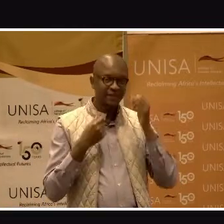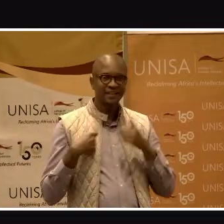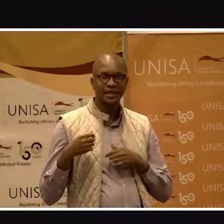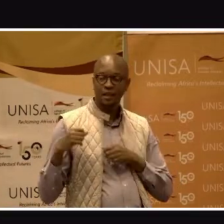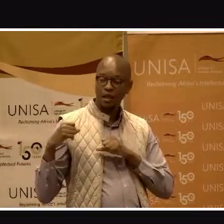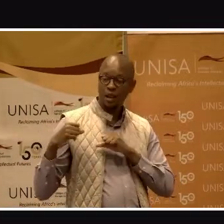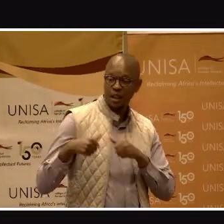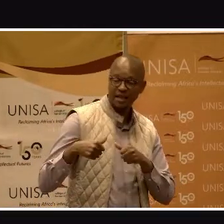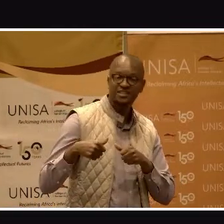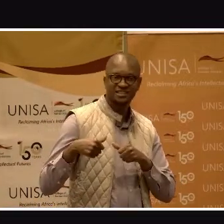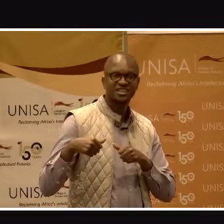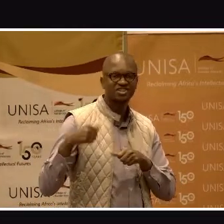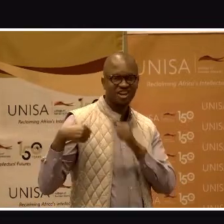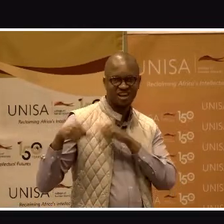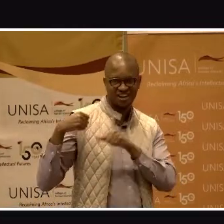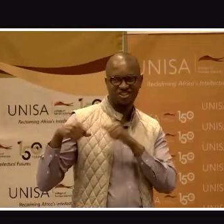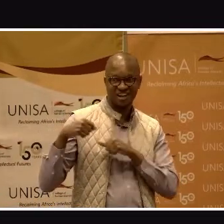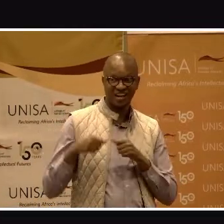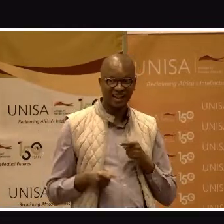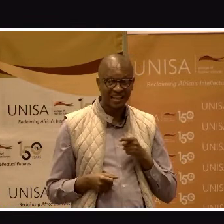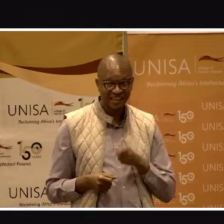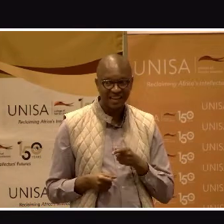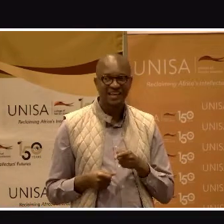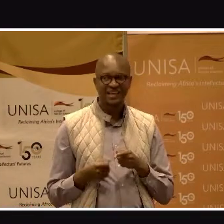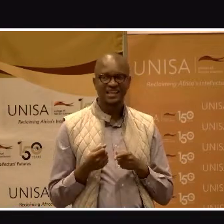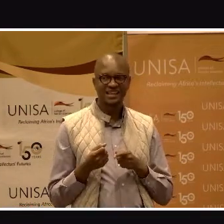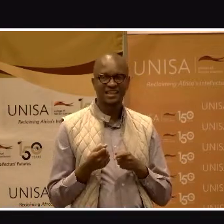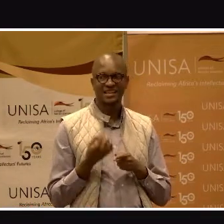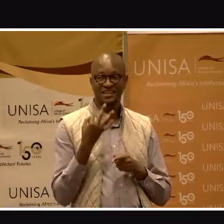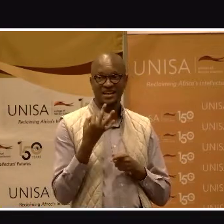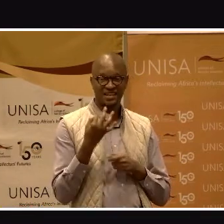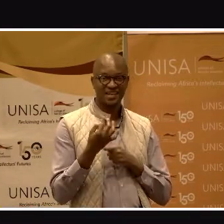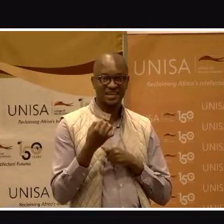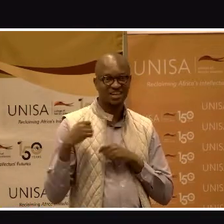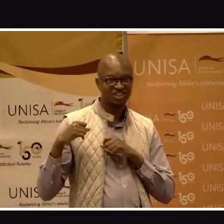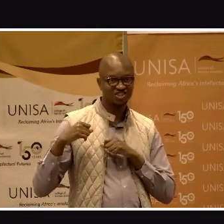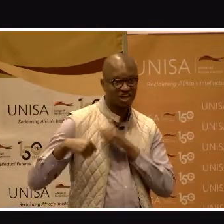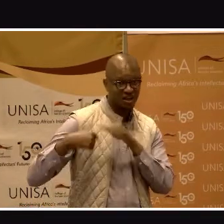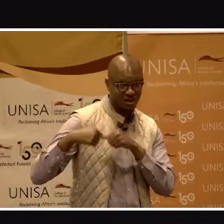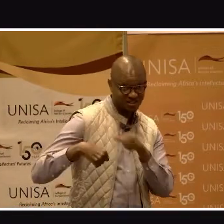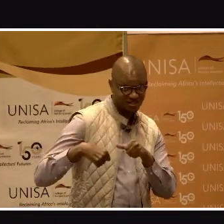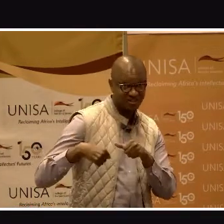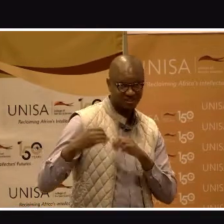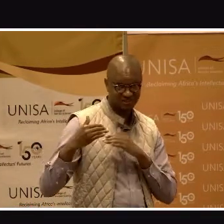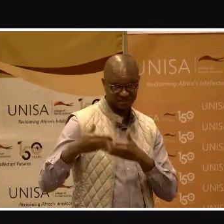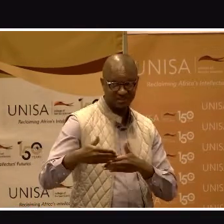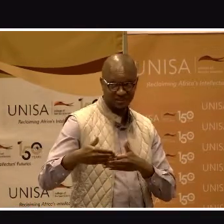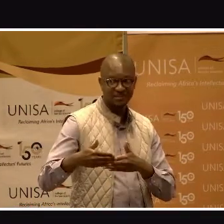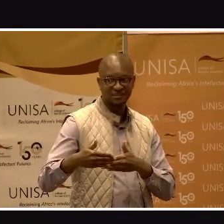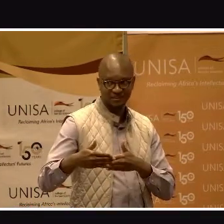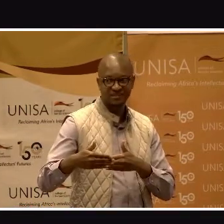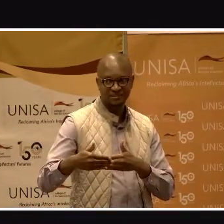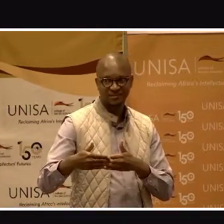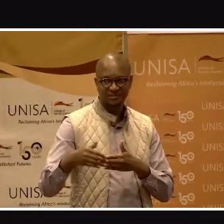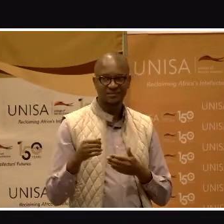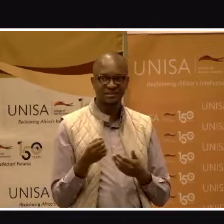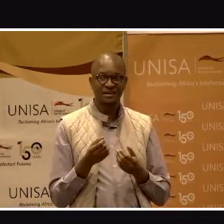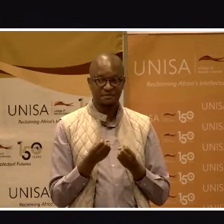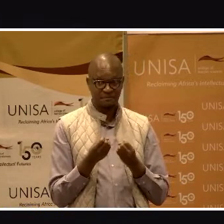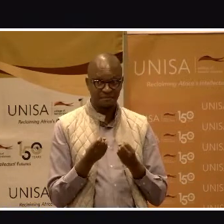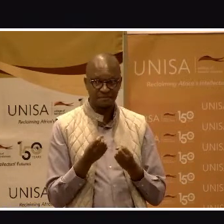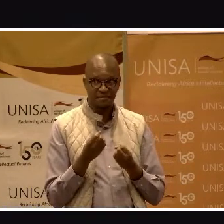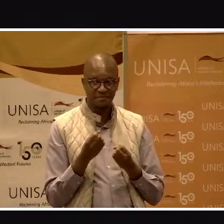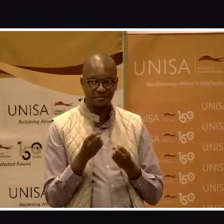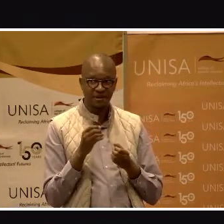number of speakers reduced drastically as the last fluent generation become parents, grandparents, and finally